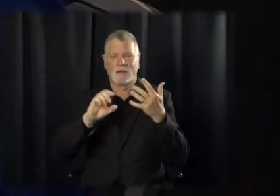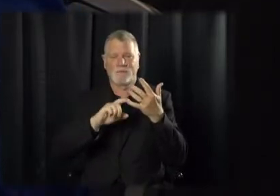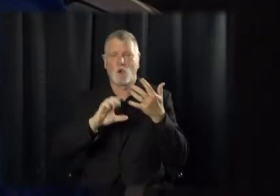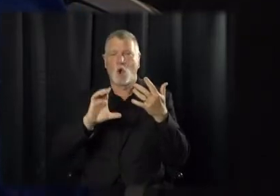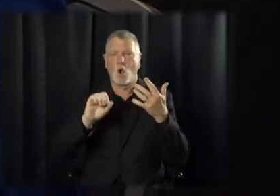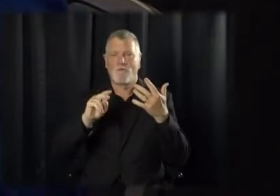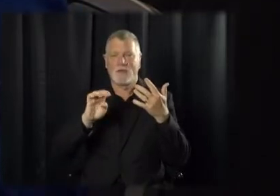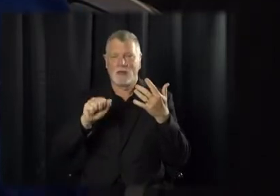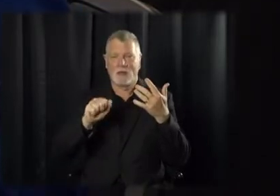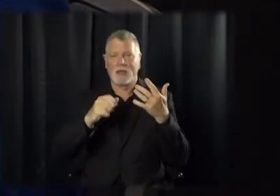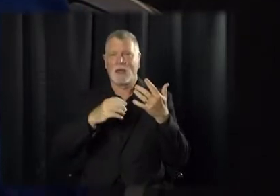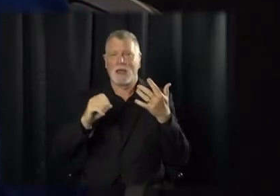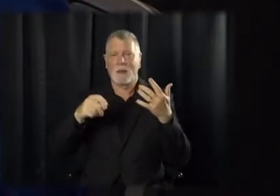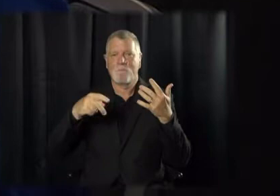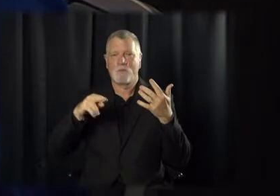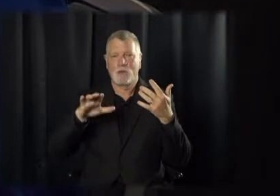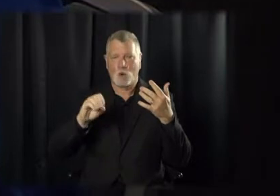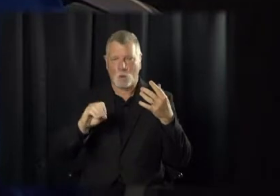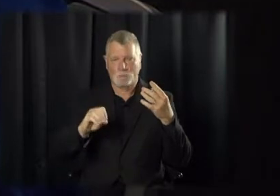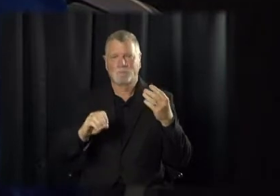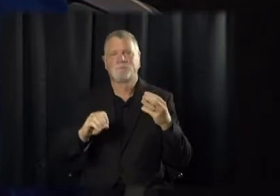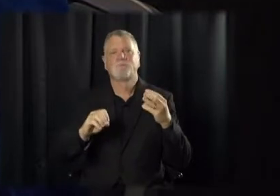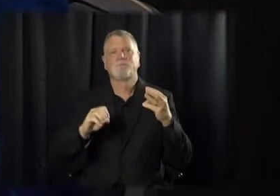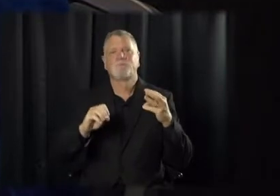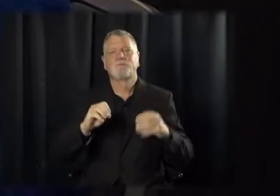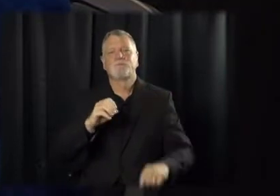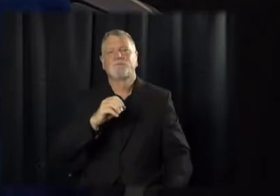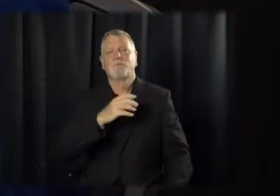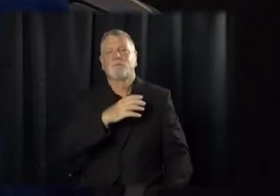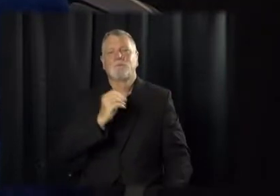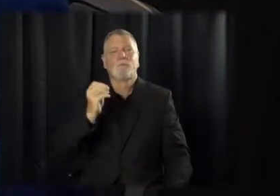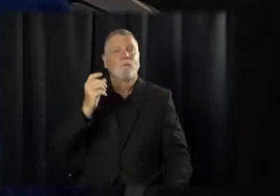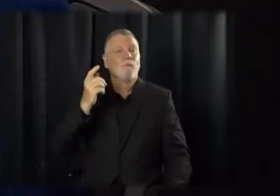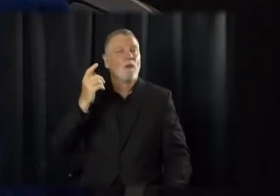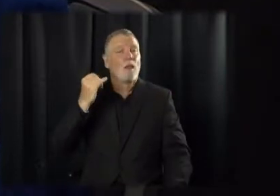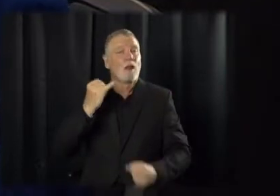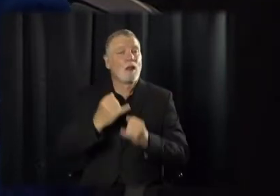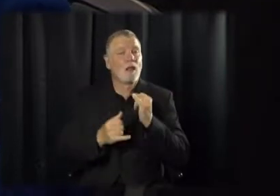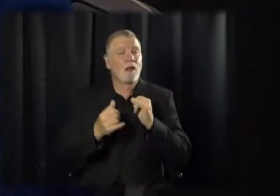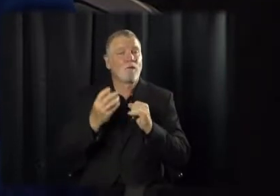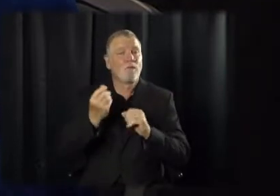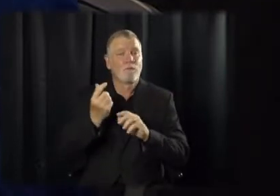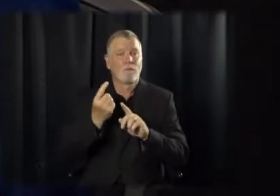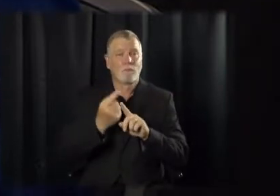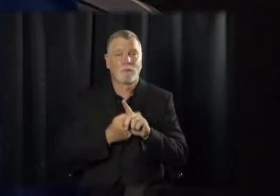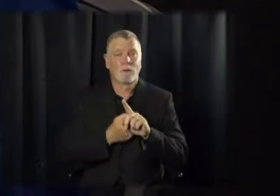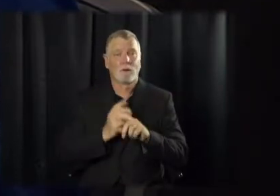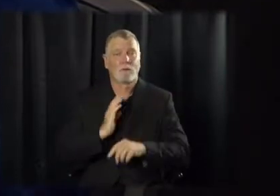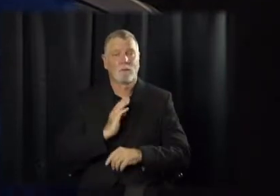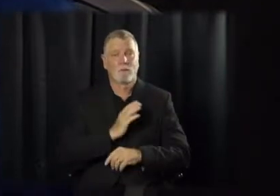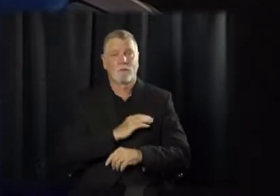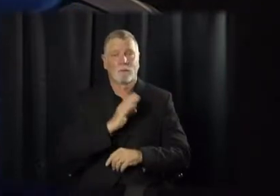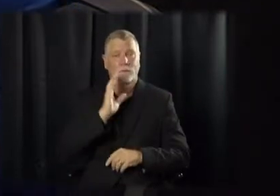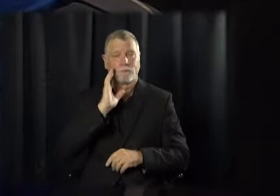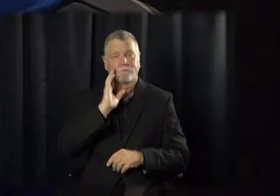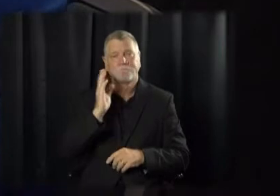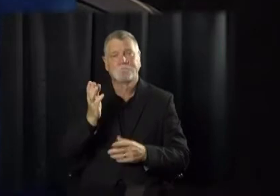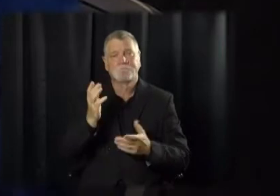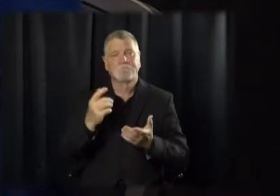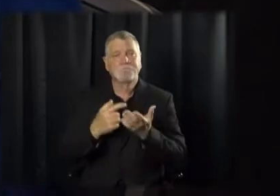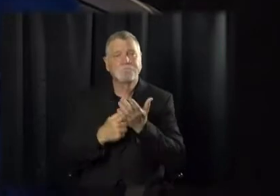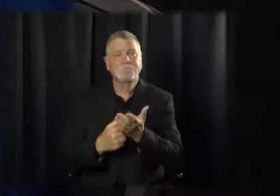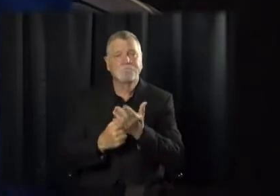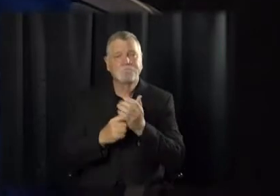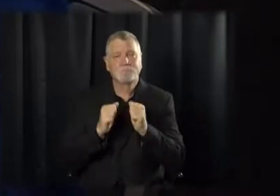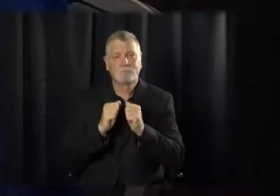Coffina, and Pridco. Over the last several months, the Oversight Board has been in constructive dialogues on